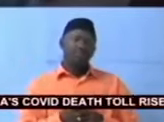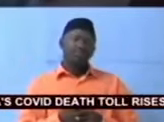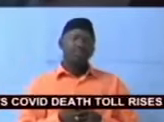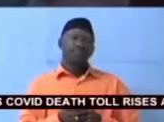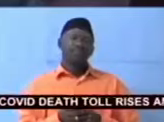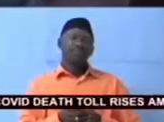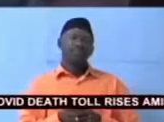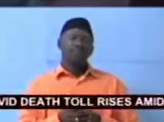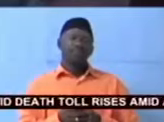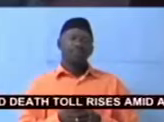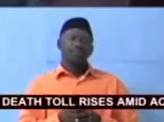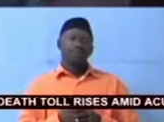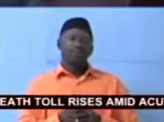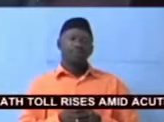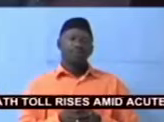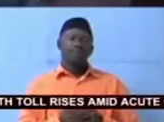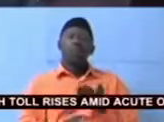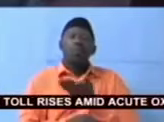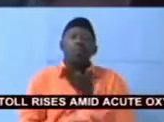The reason being,